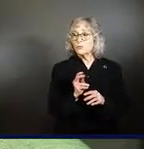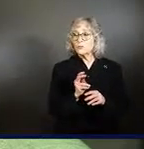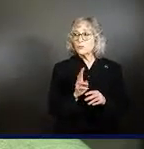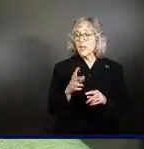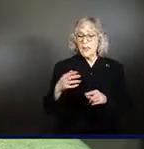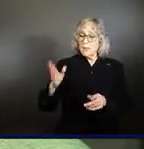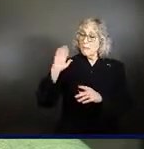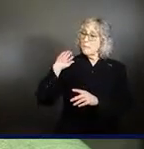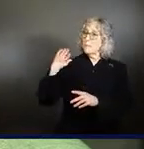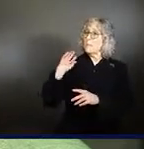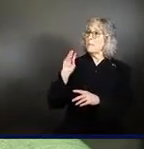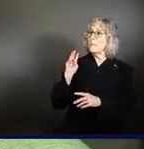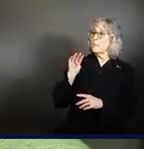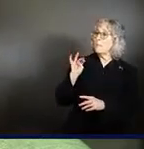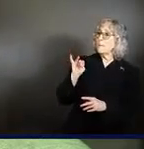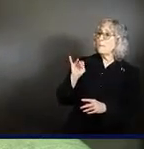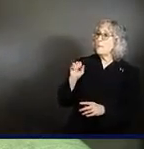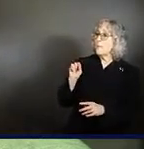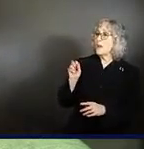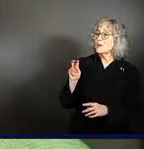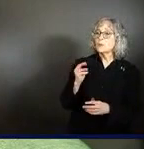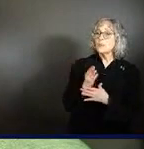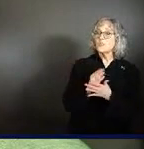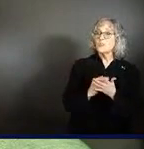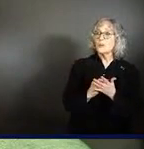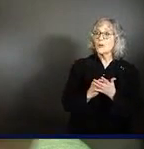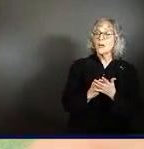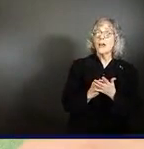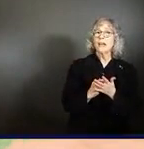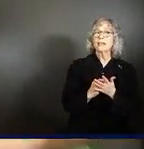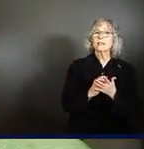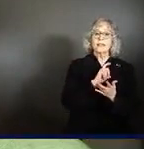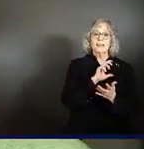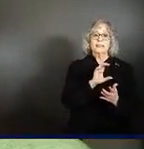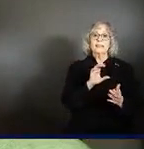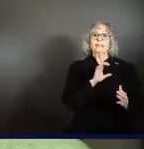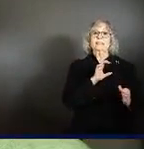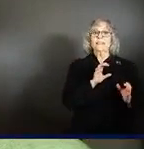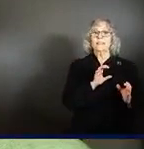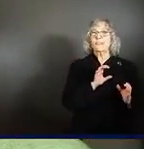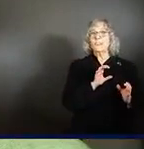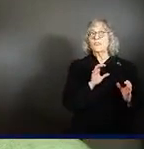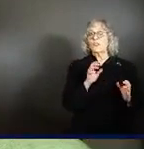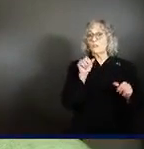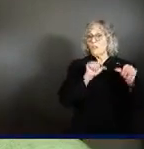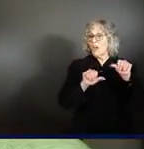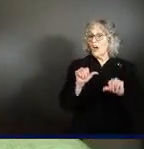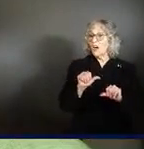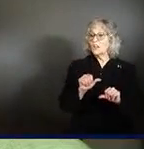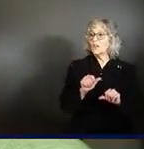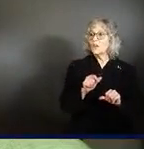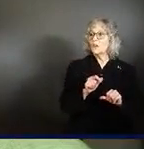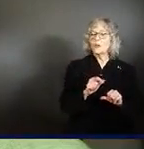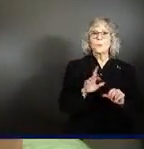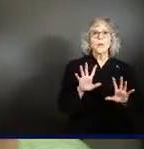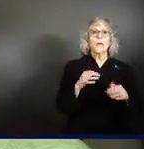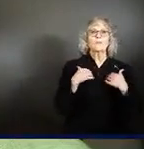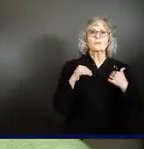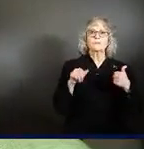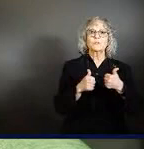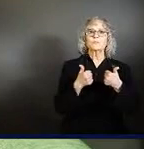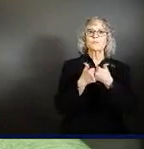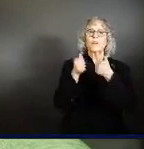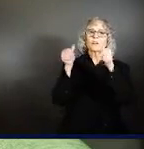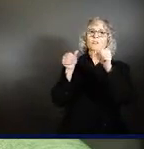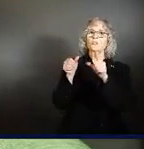there has been some projects that have emerged as what we call citizen science. Mm-hmm. In which we put some challenges and we process a